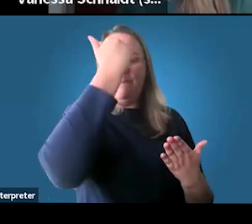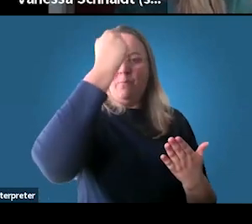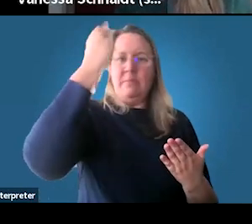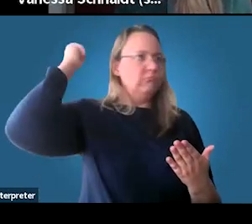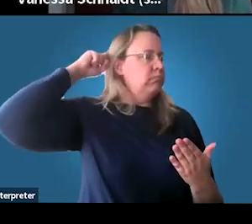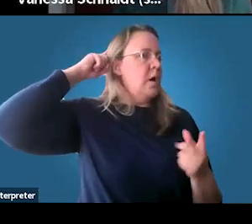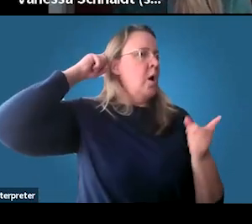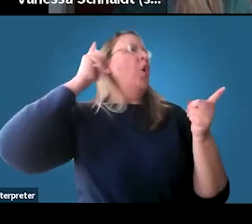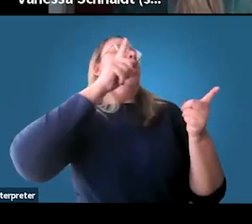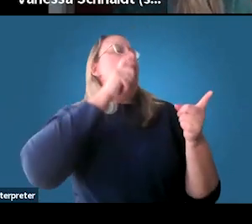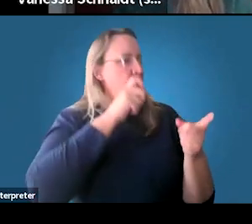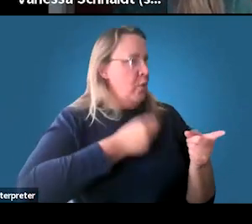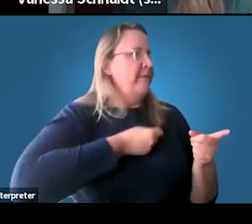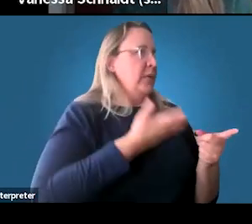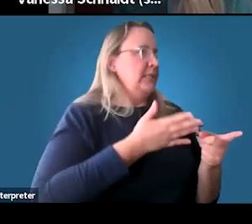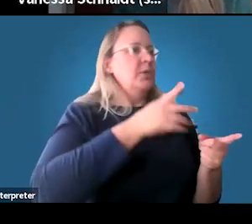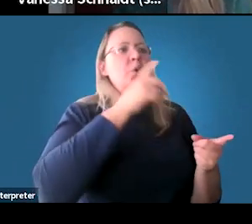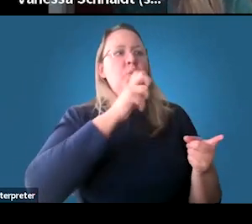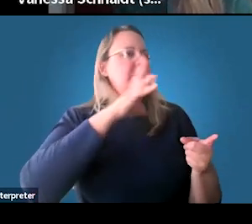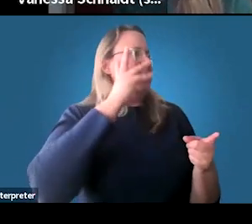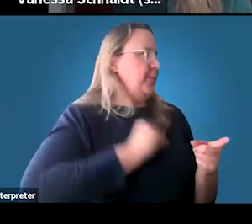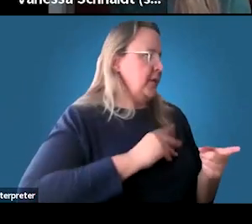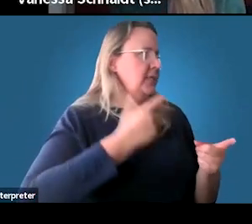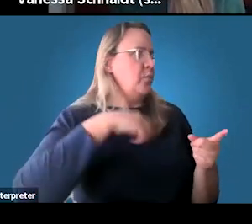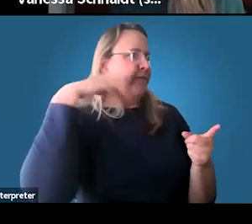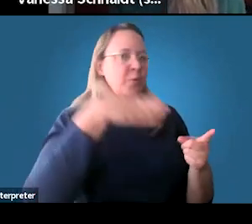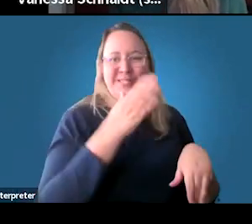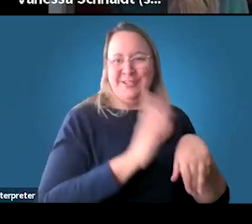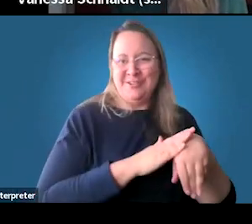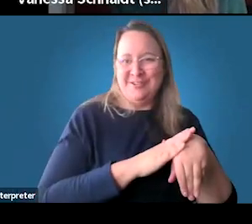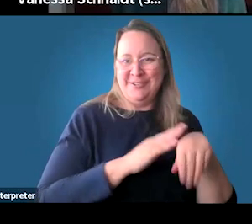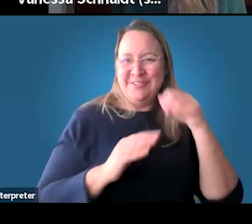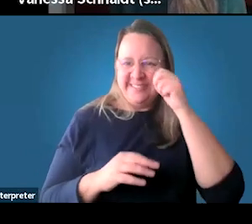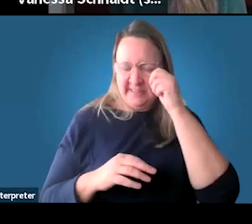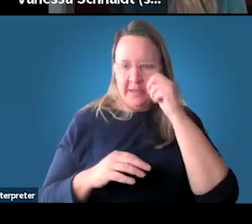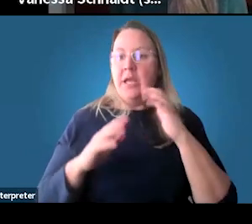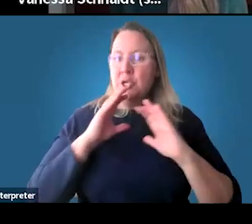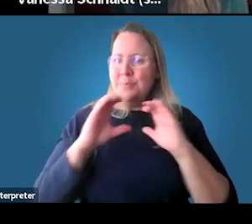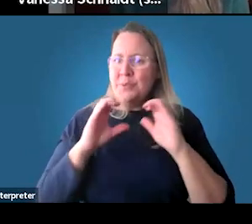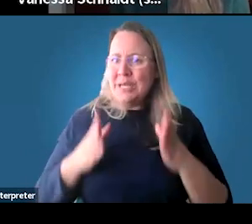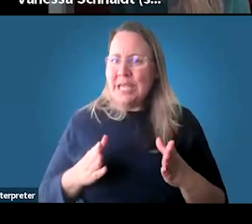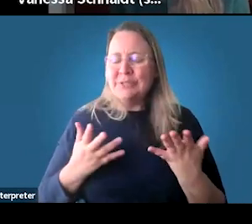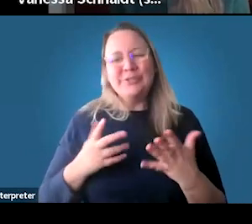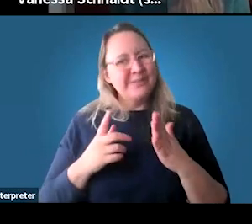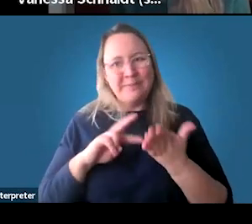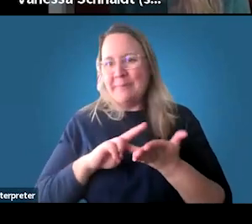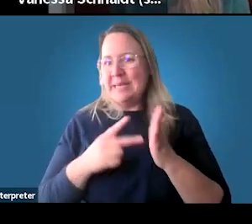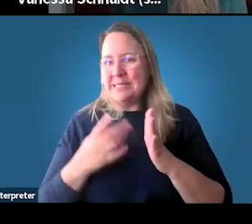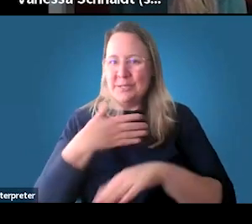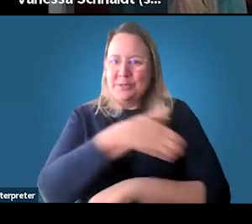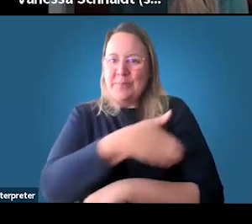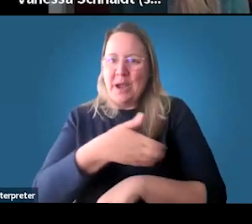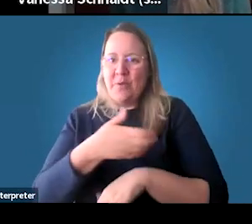voices and experiences we are centering. As communicators, there is power and privilege